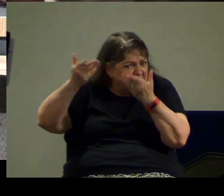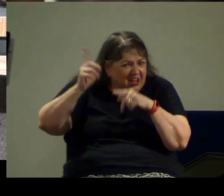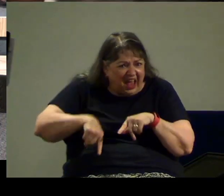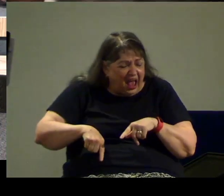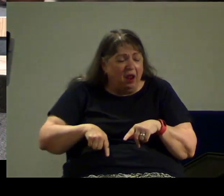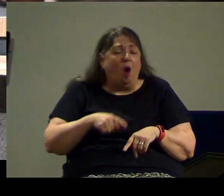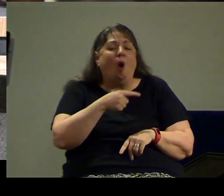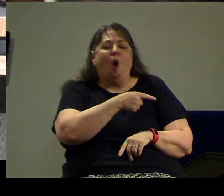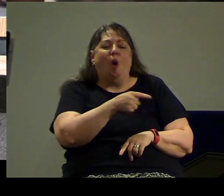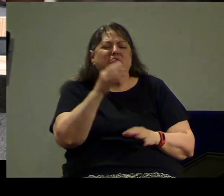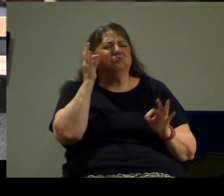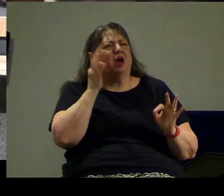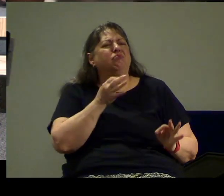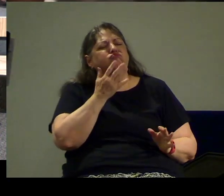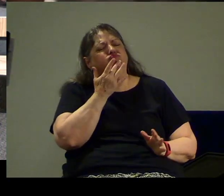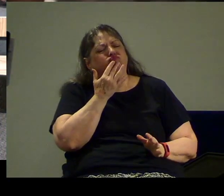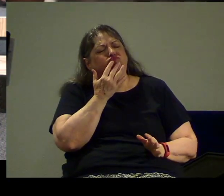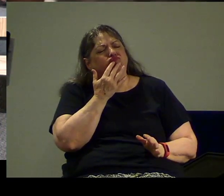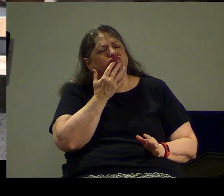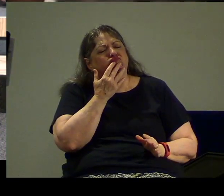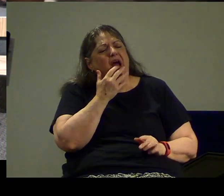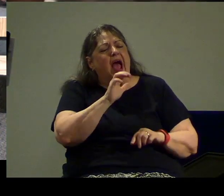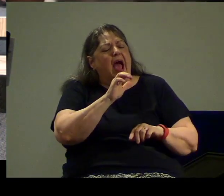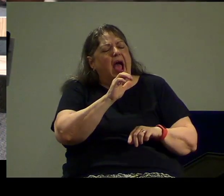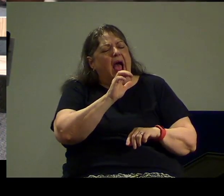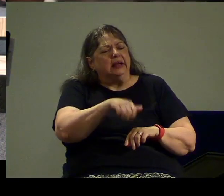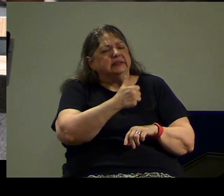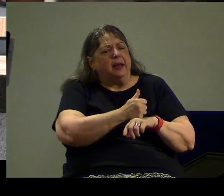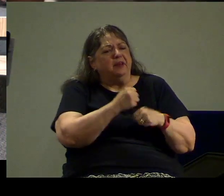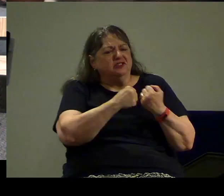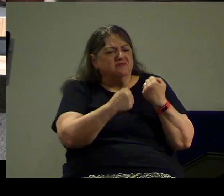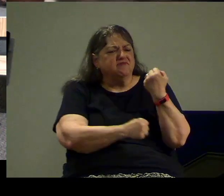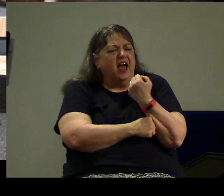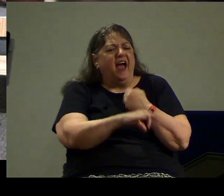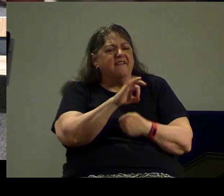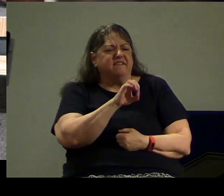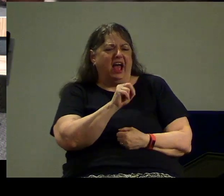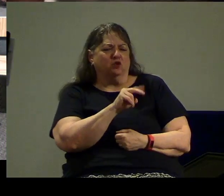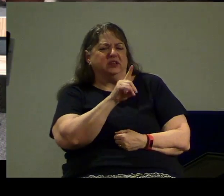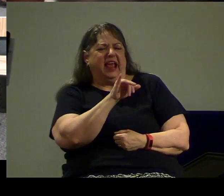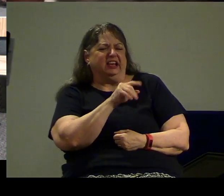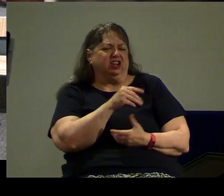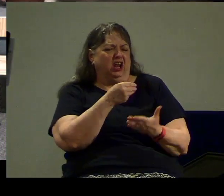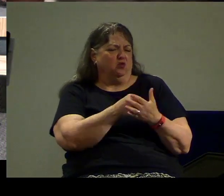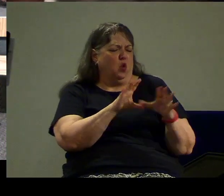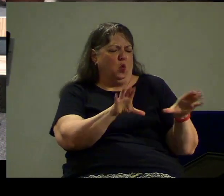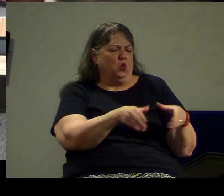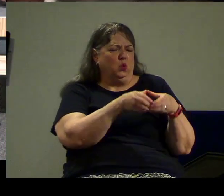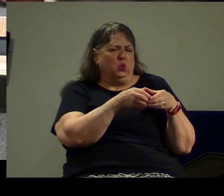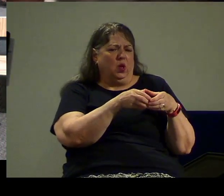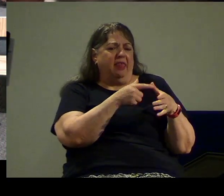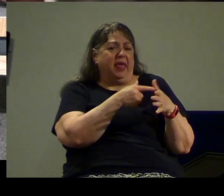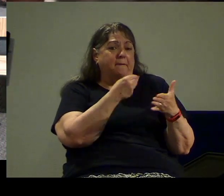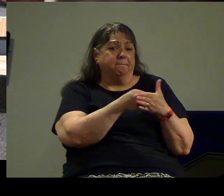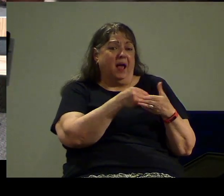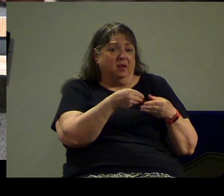kinds of things that would help benefit the medical world, science, and everything. They started giving all that they had amassed. They